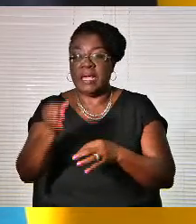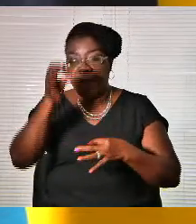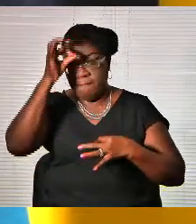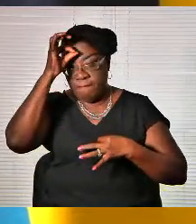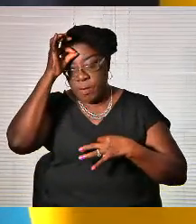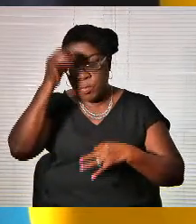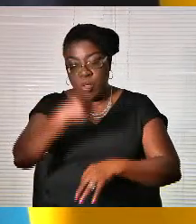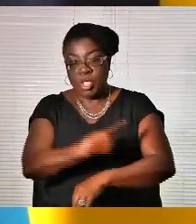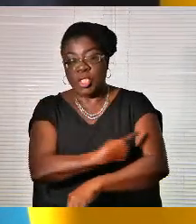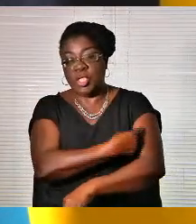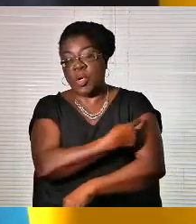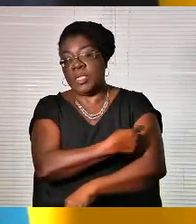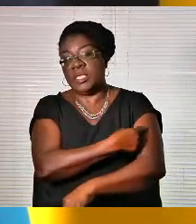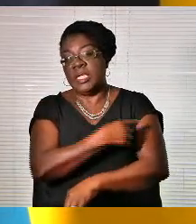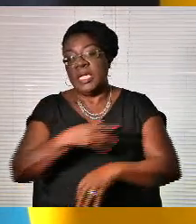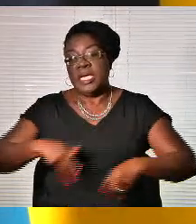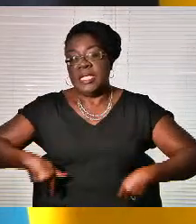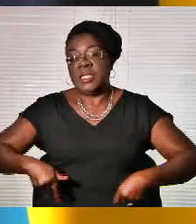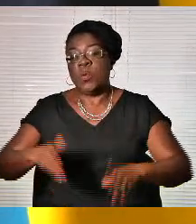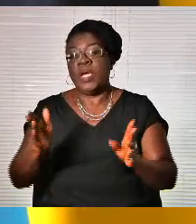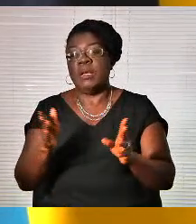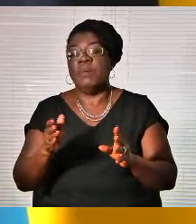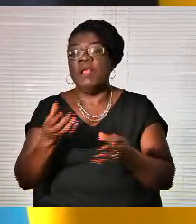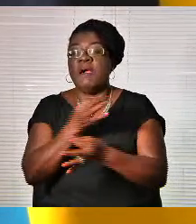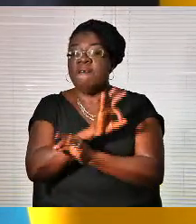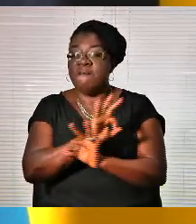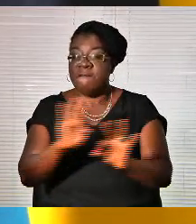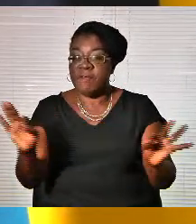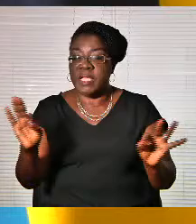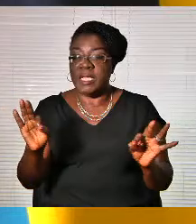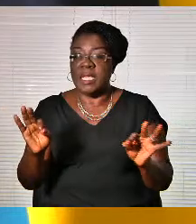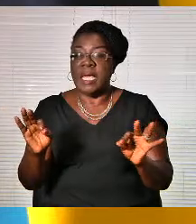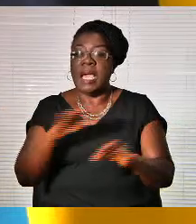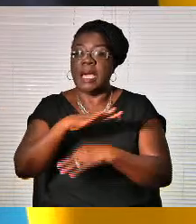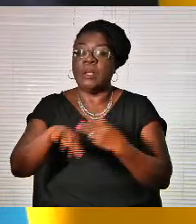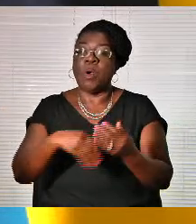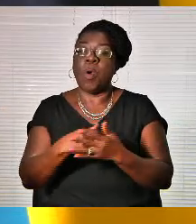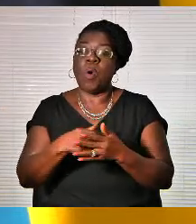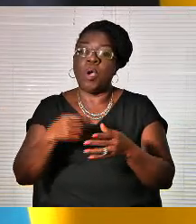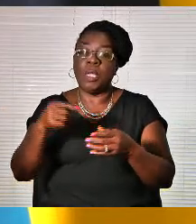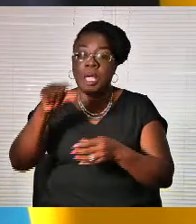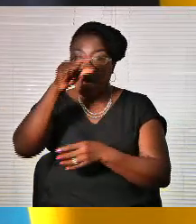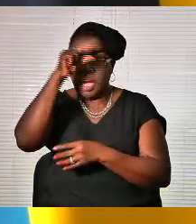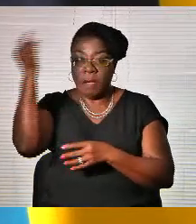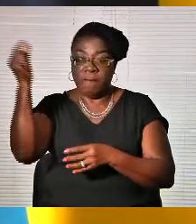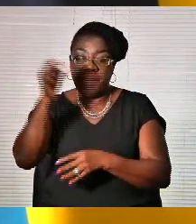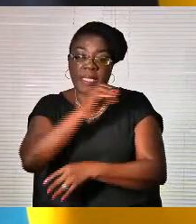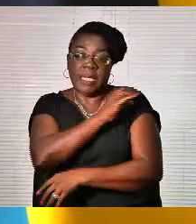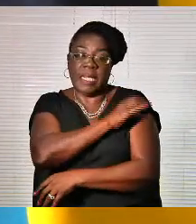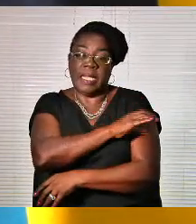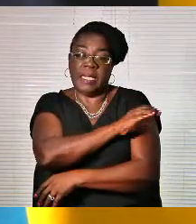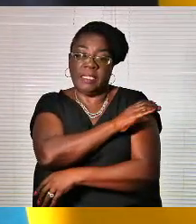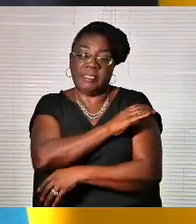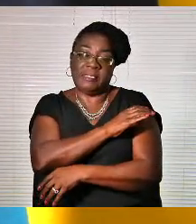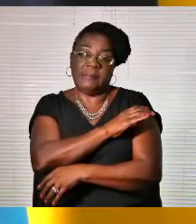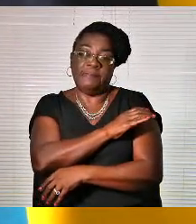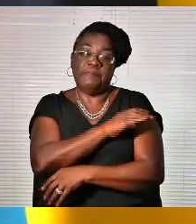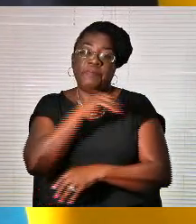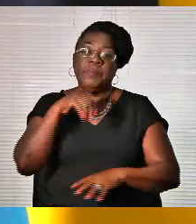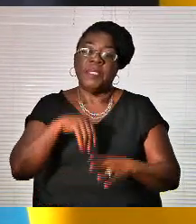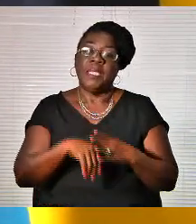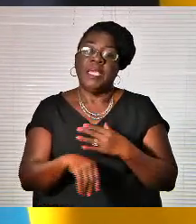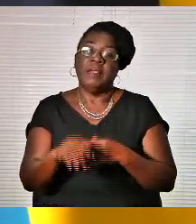Flu shots are available free of charge at all government clinics. In prior